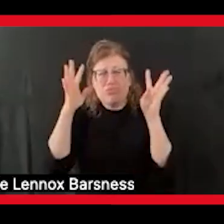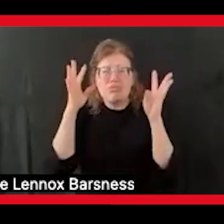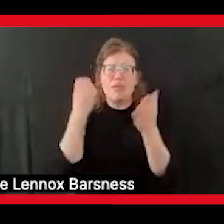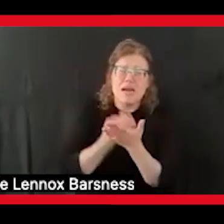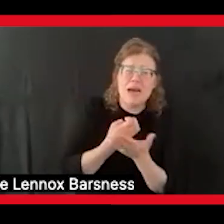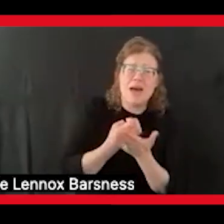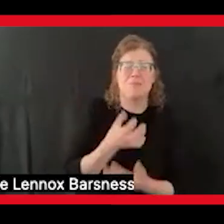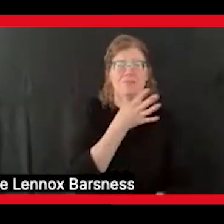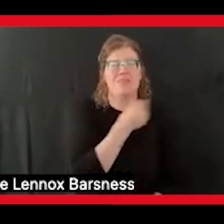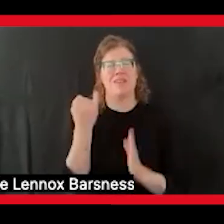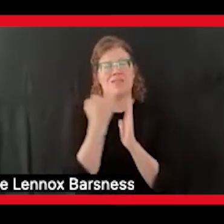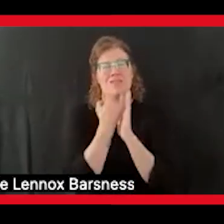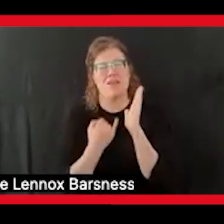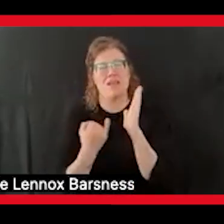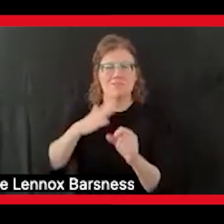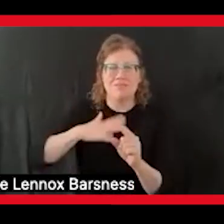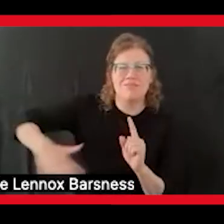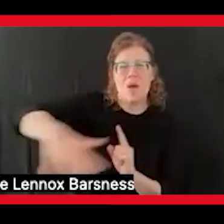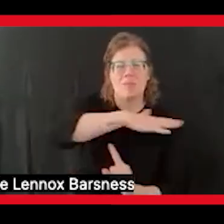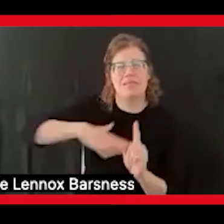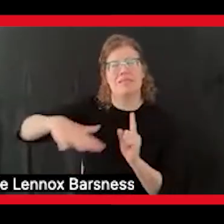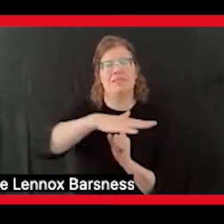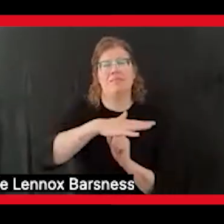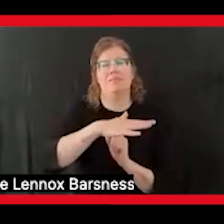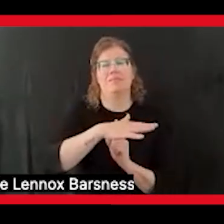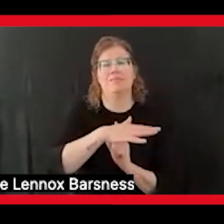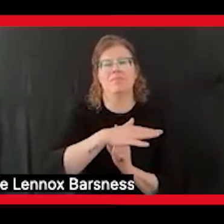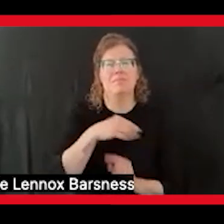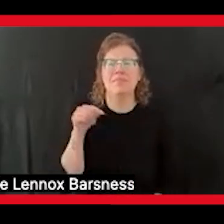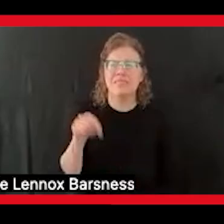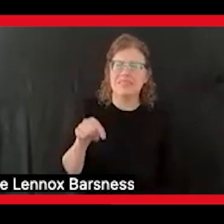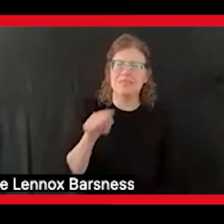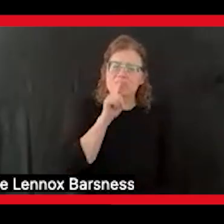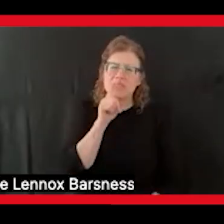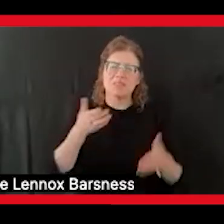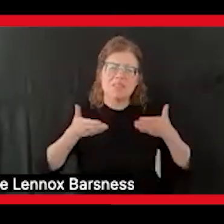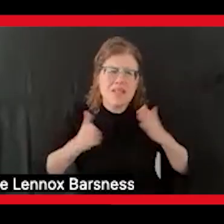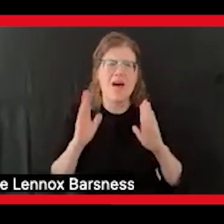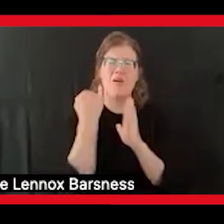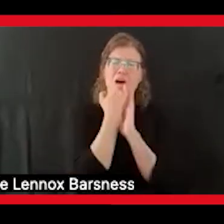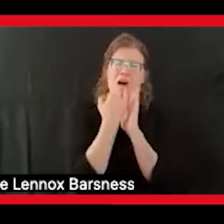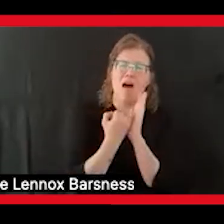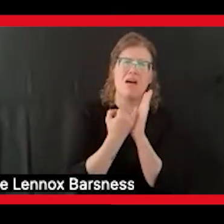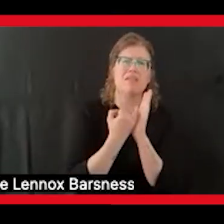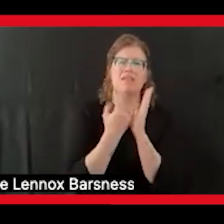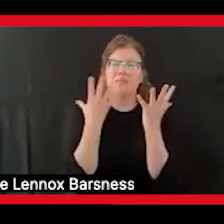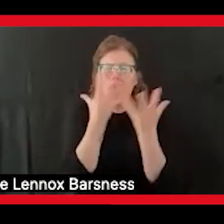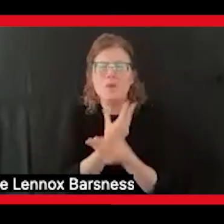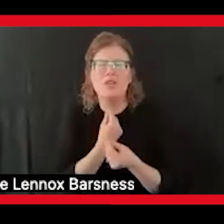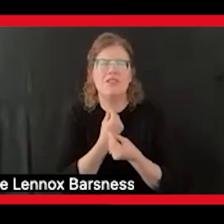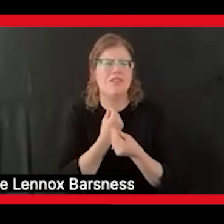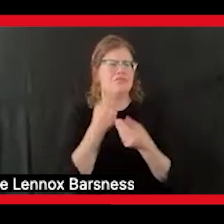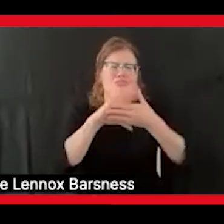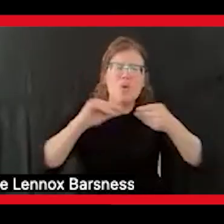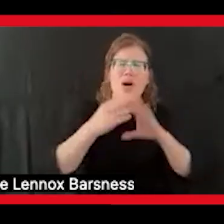contributions help to ensure that the beauty of art, storytelling, creativity, and gathering continues